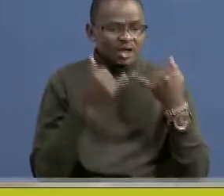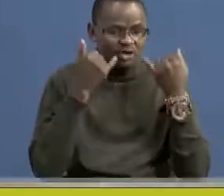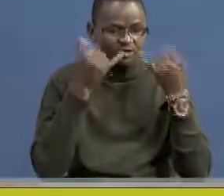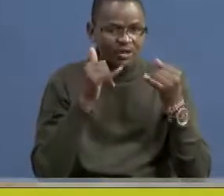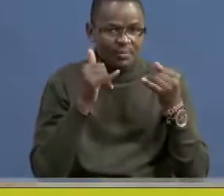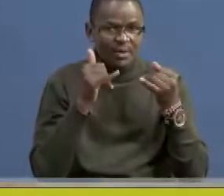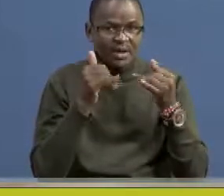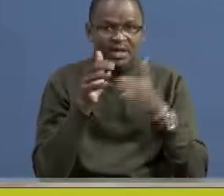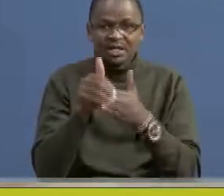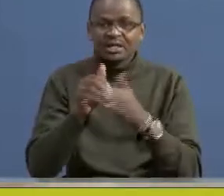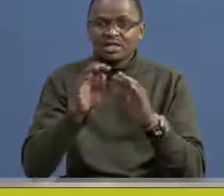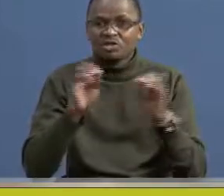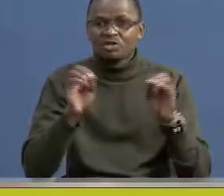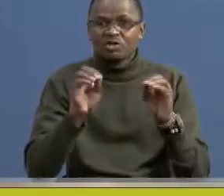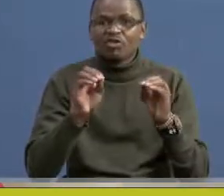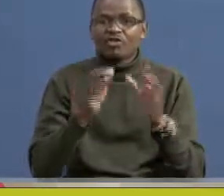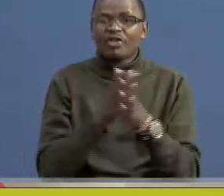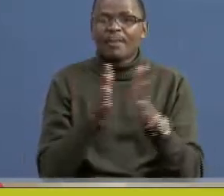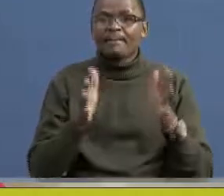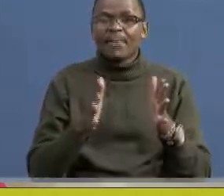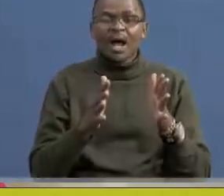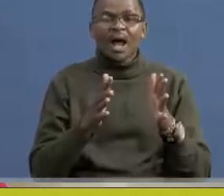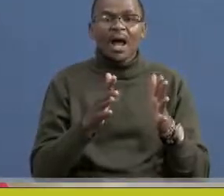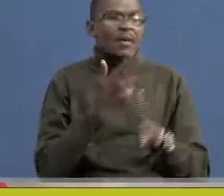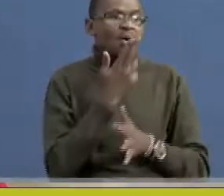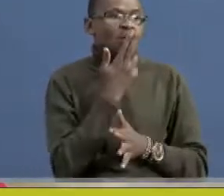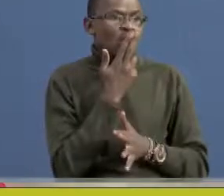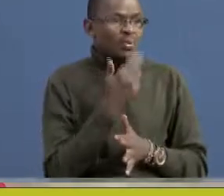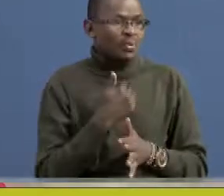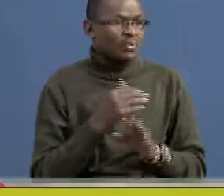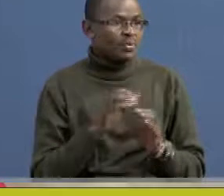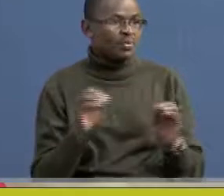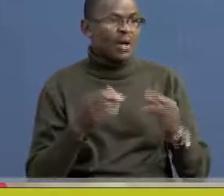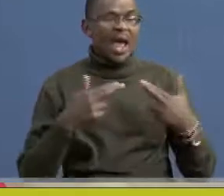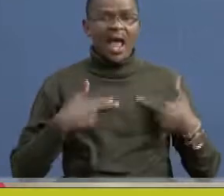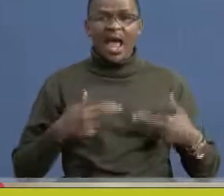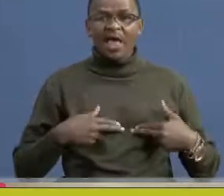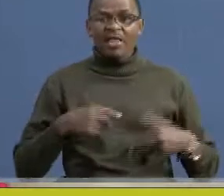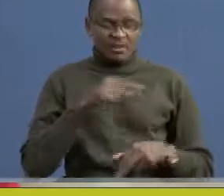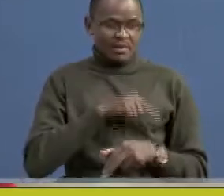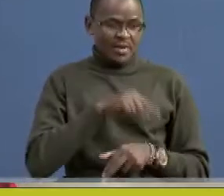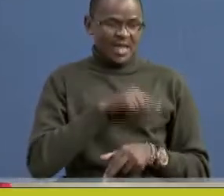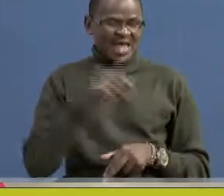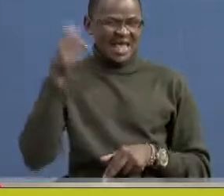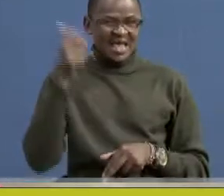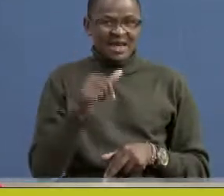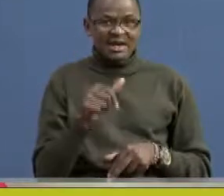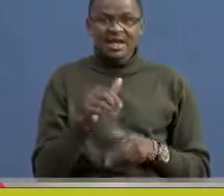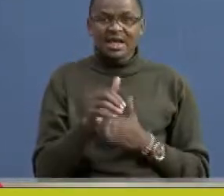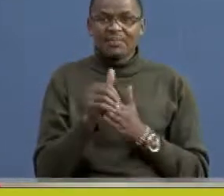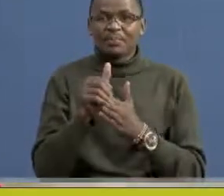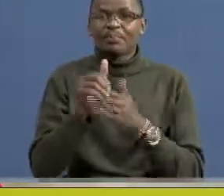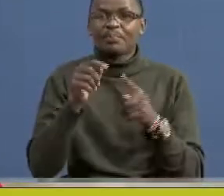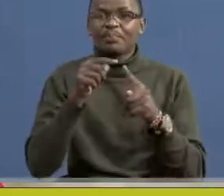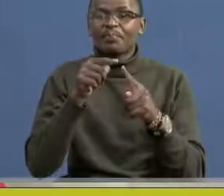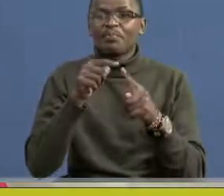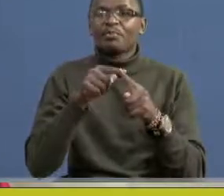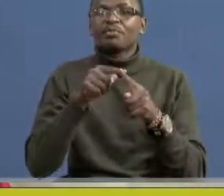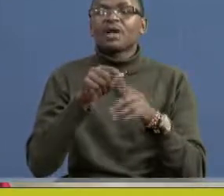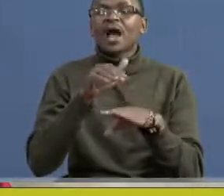misleading of the public. Tobacco in itself has no health benefits, and any exposure to tobacco puts one